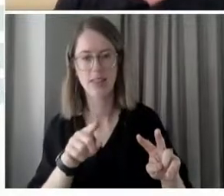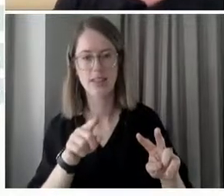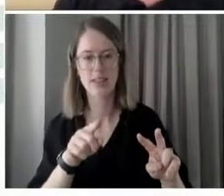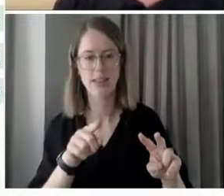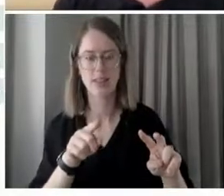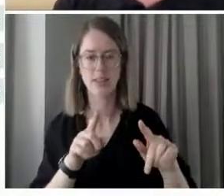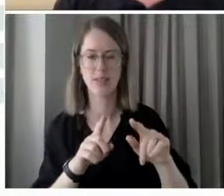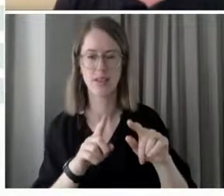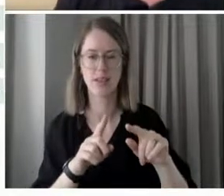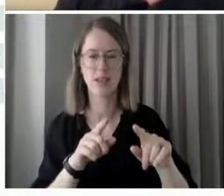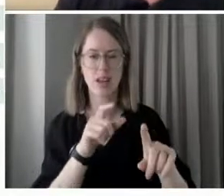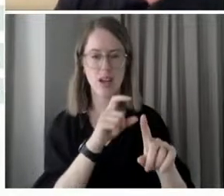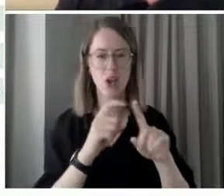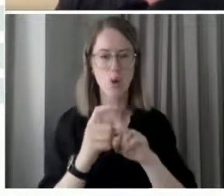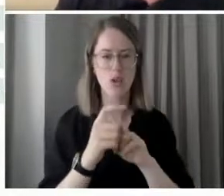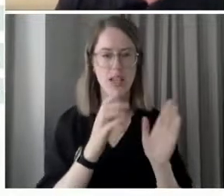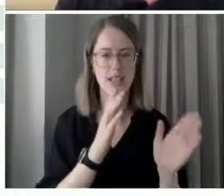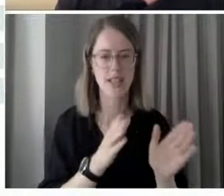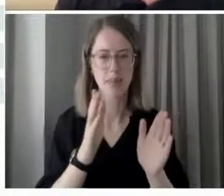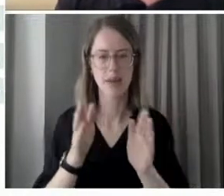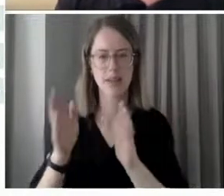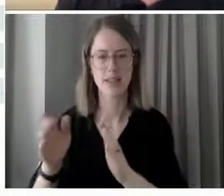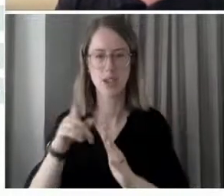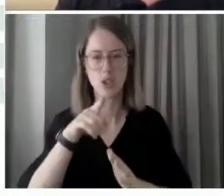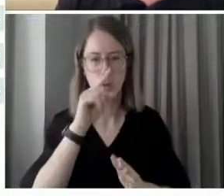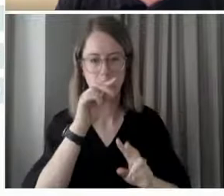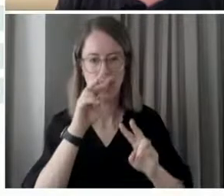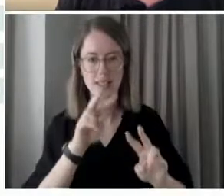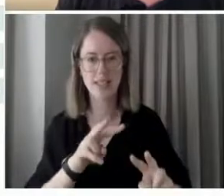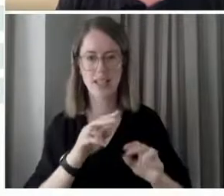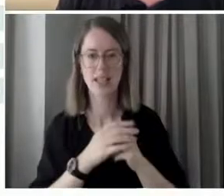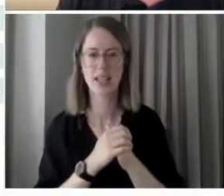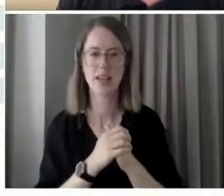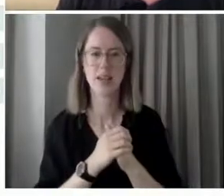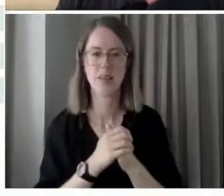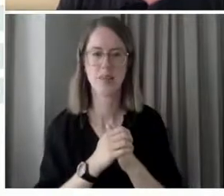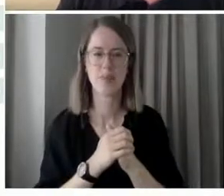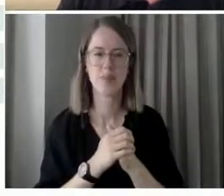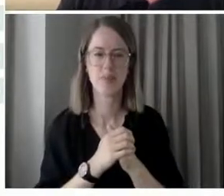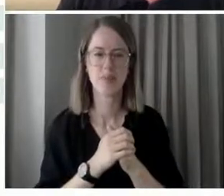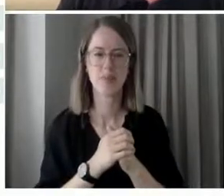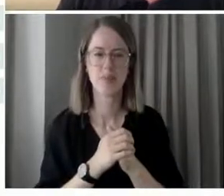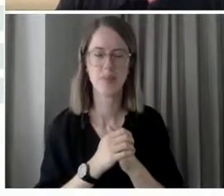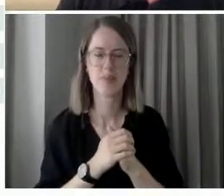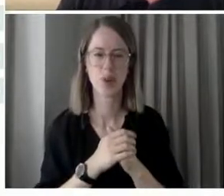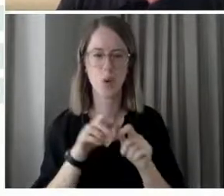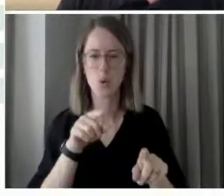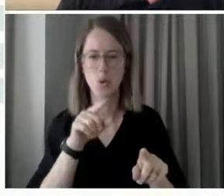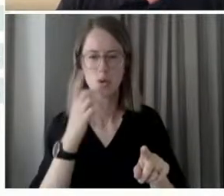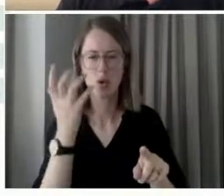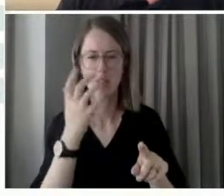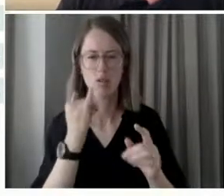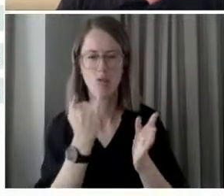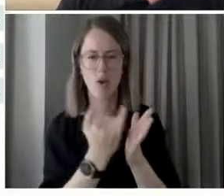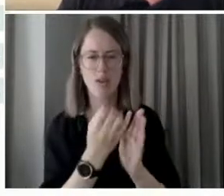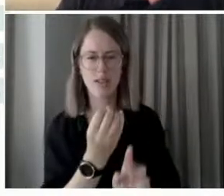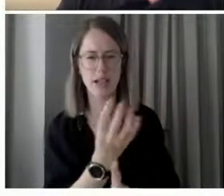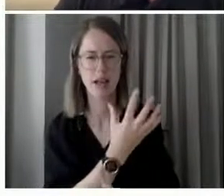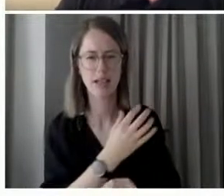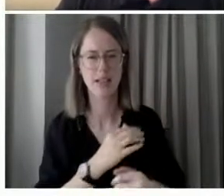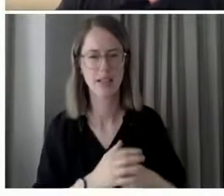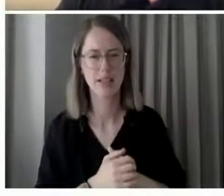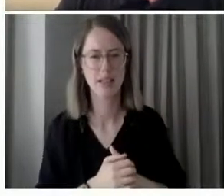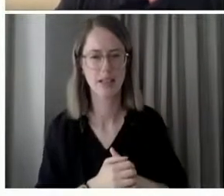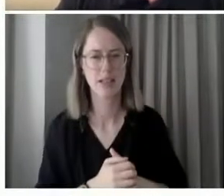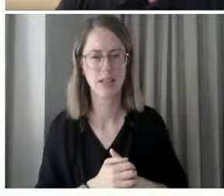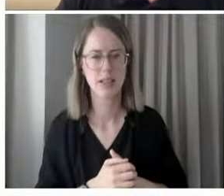left-hand side, we have culture segments. So you can see Essence here on the left-hand side at, oh, sorry. See if I can click on to see the